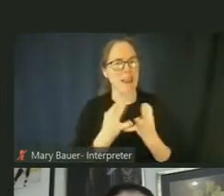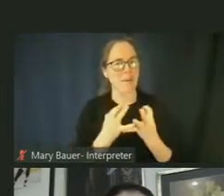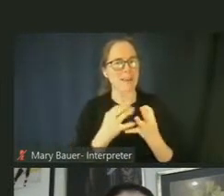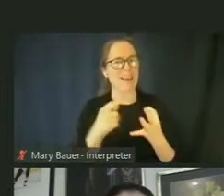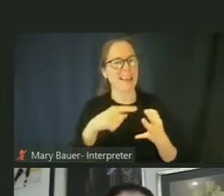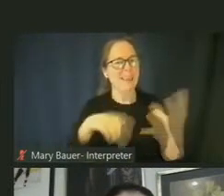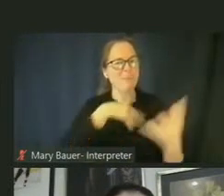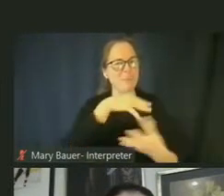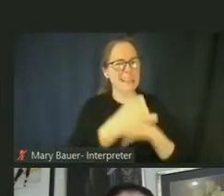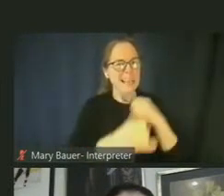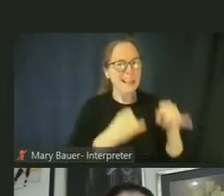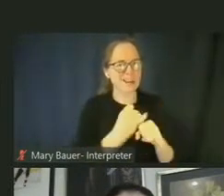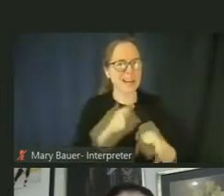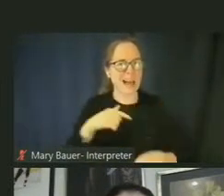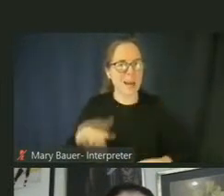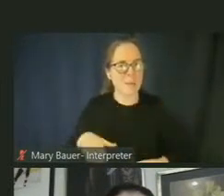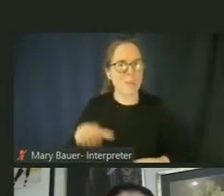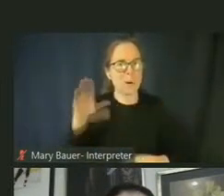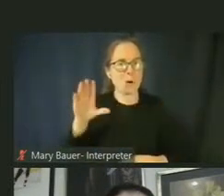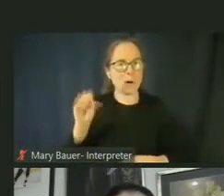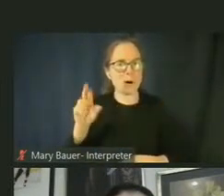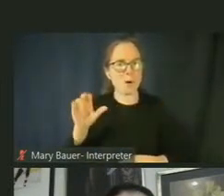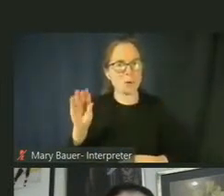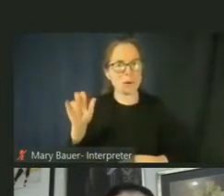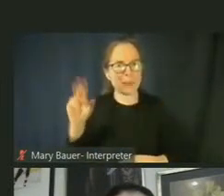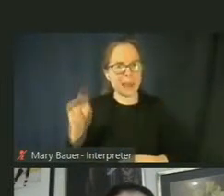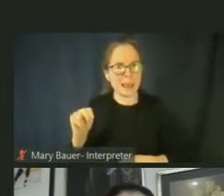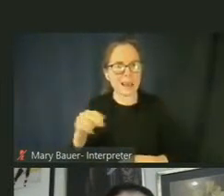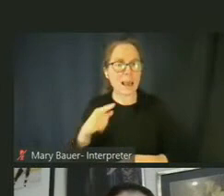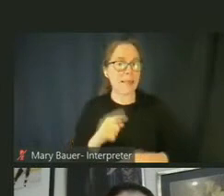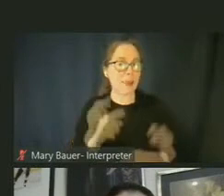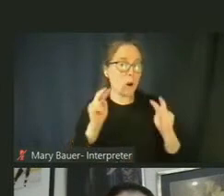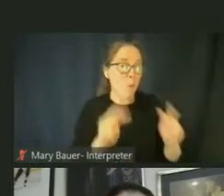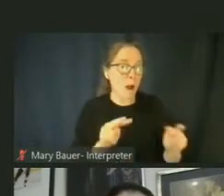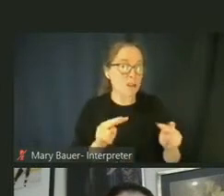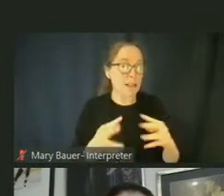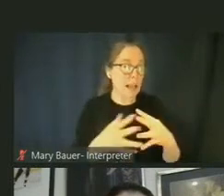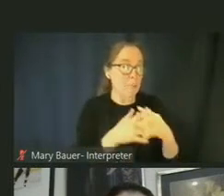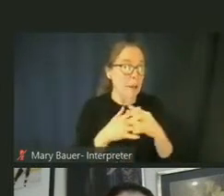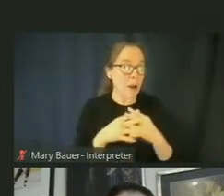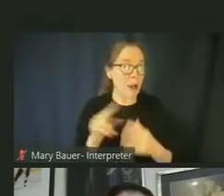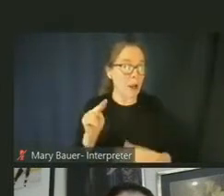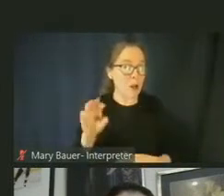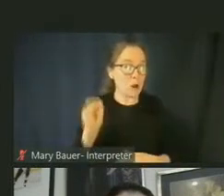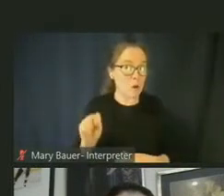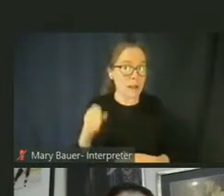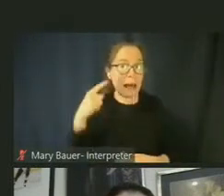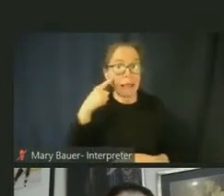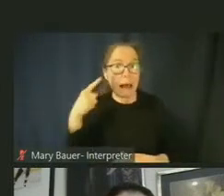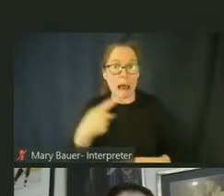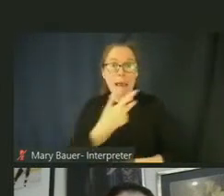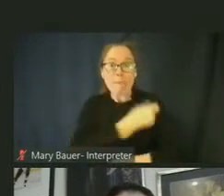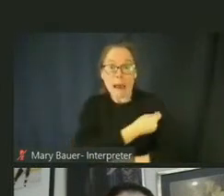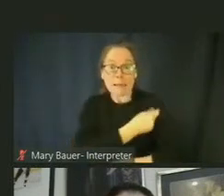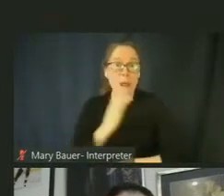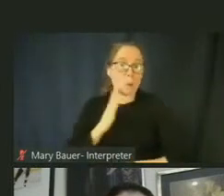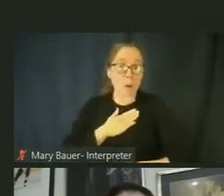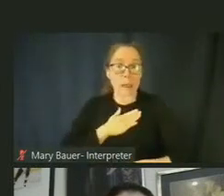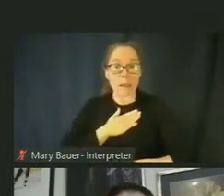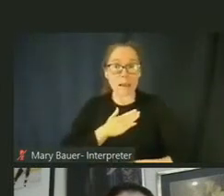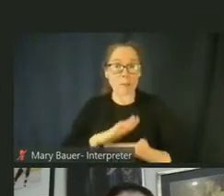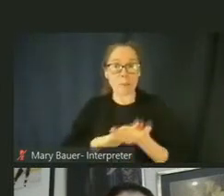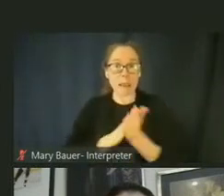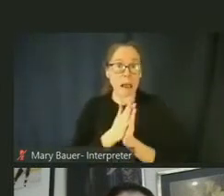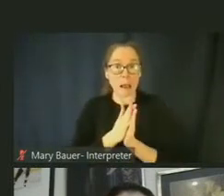the Caribbean, and they're getting the US news and freaking out that I'm going to grow a horn after my vaccine.